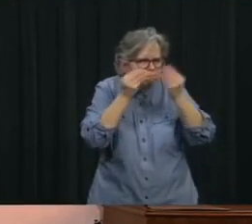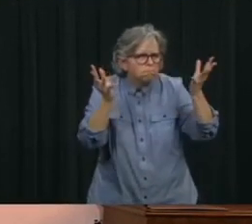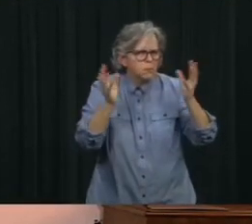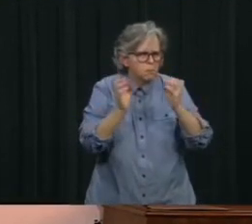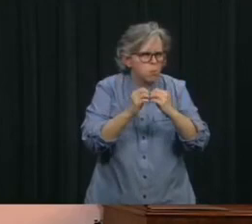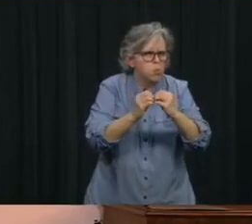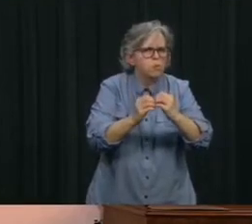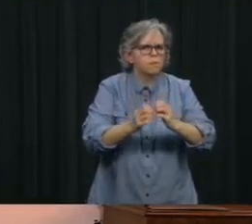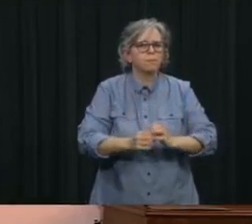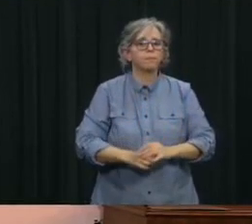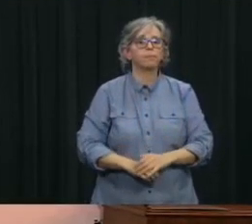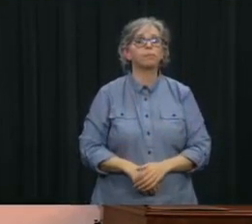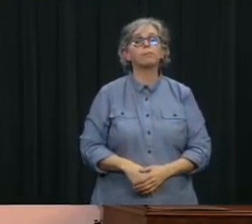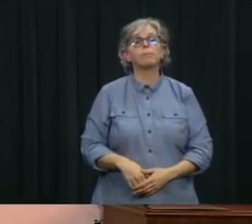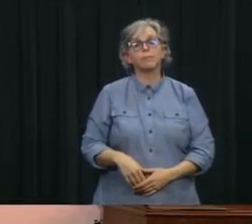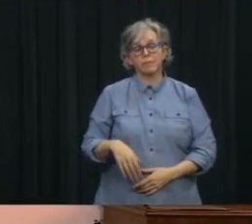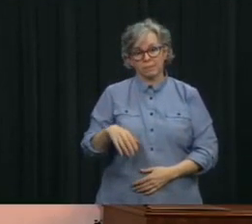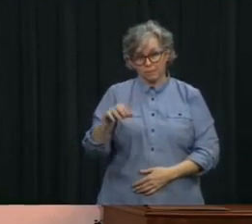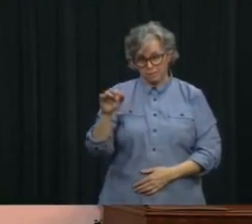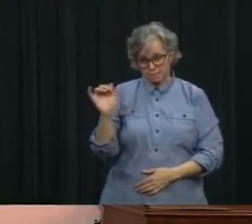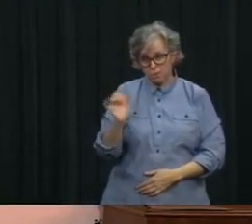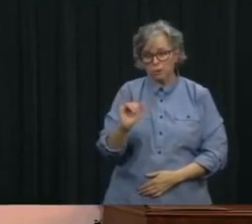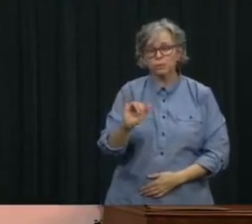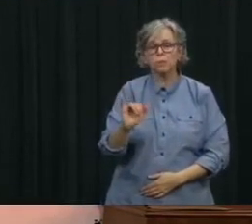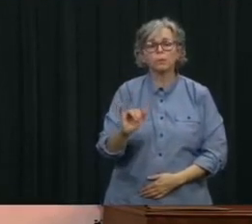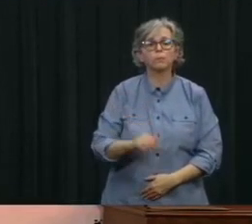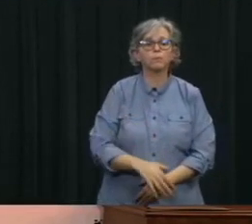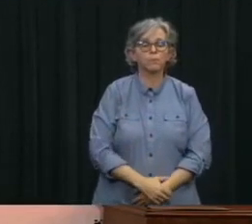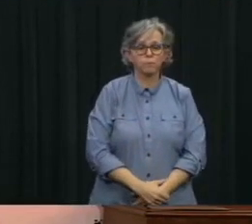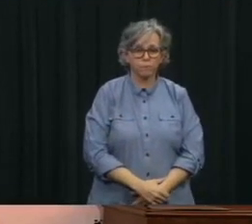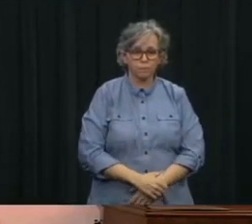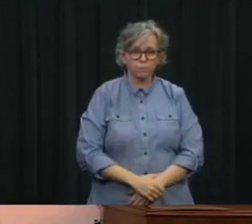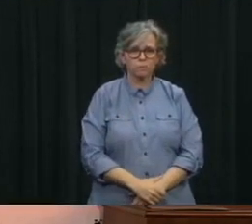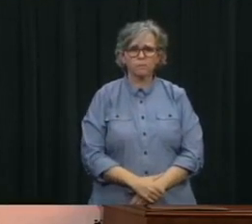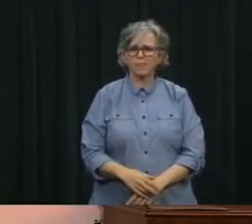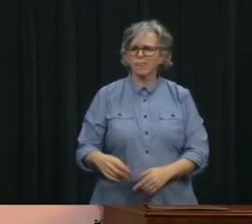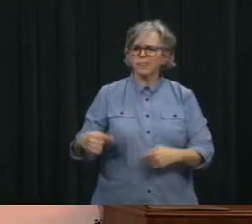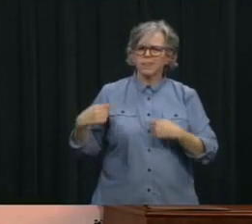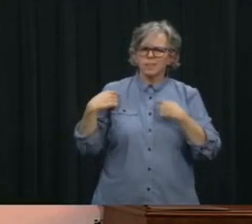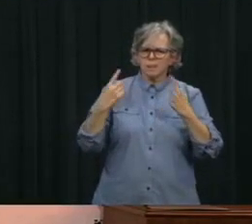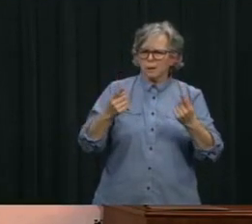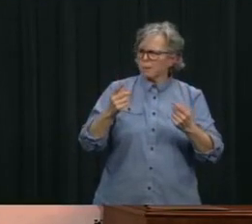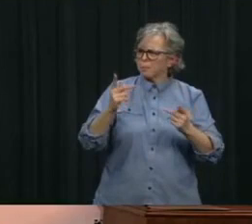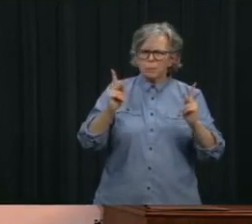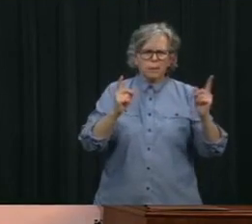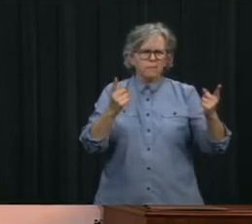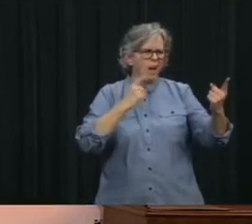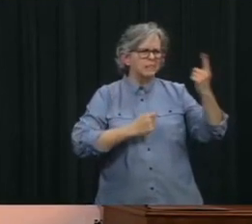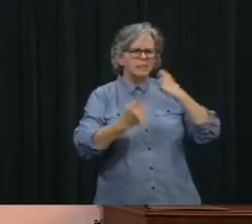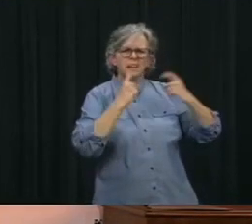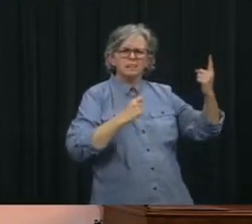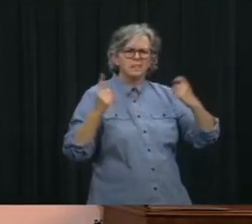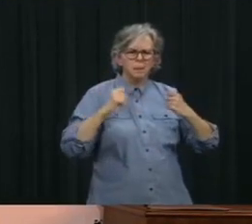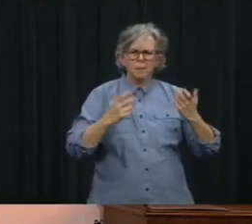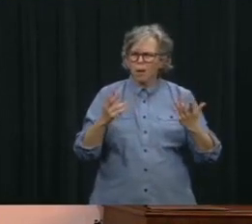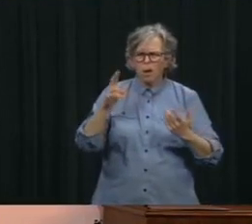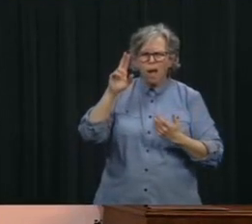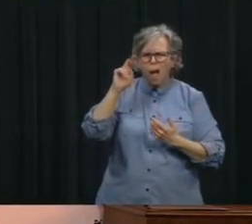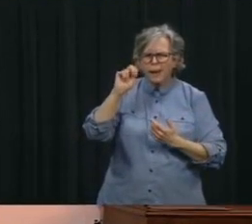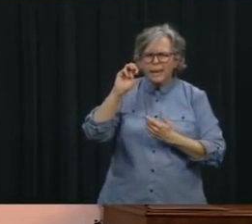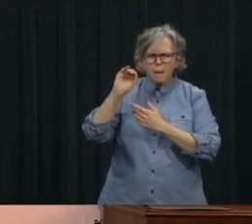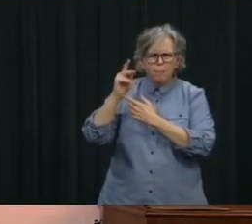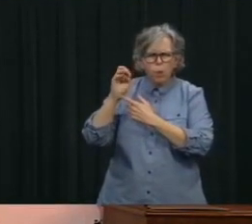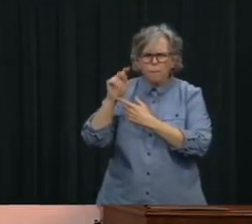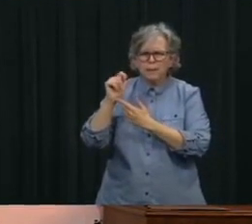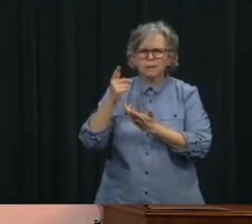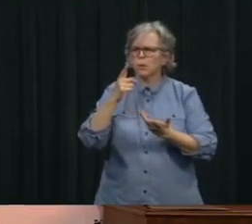Let me also, we've had questions about unemployment and who is eligible.